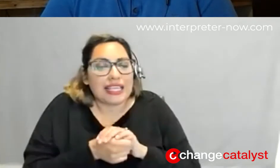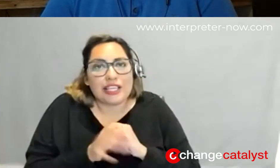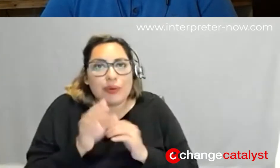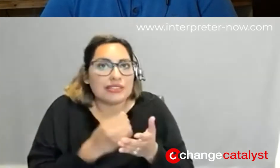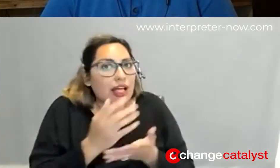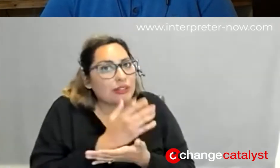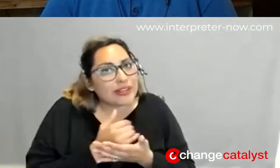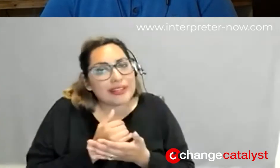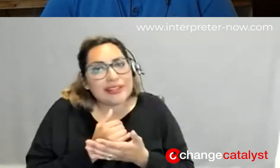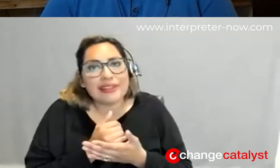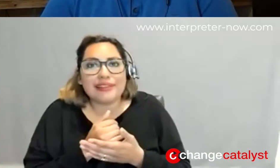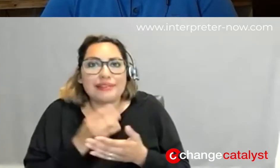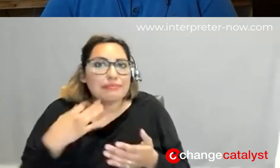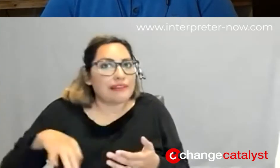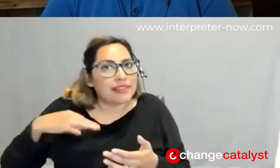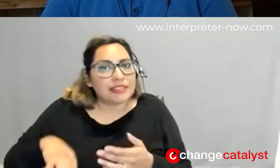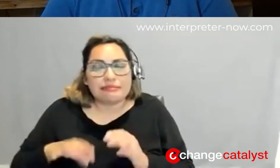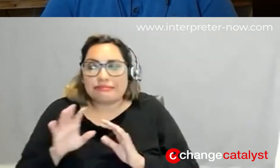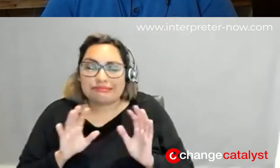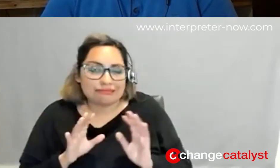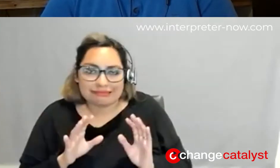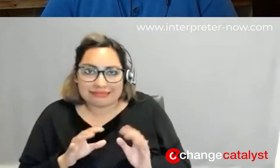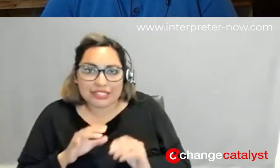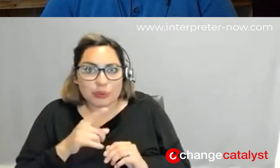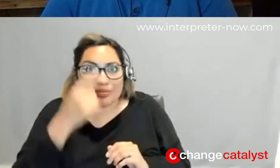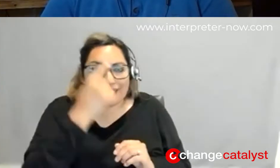And BIPOC people end up